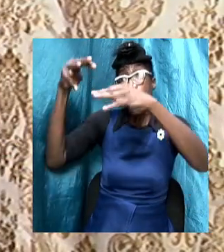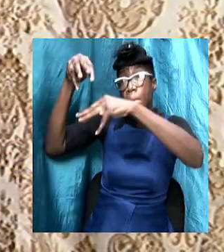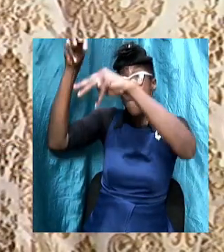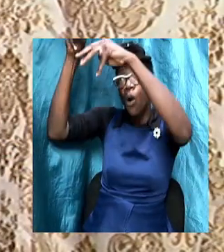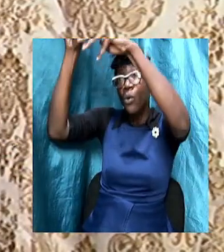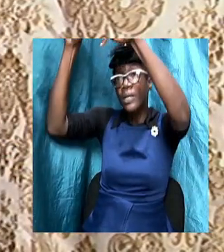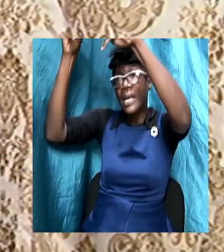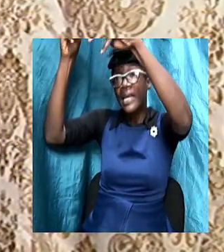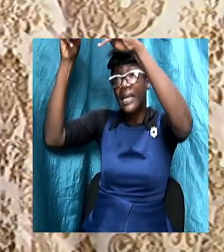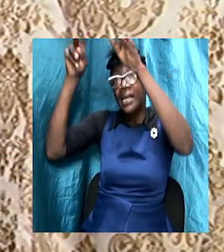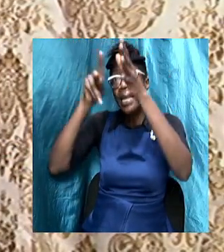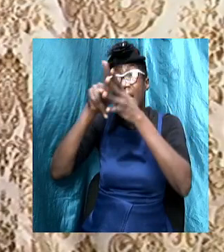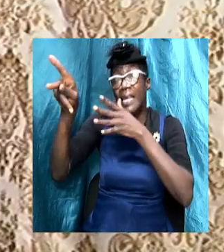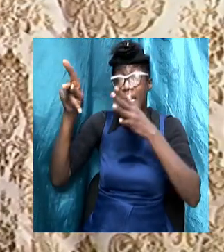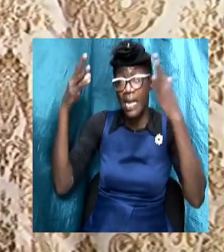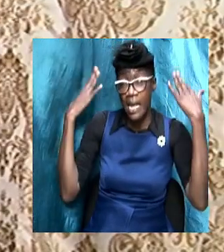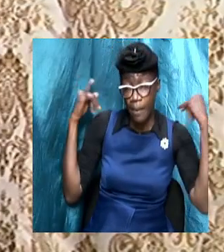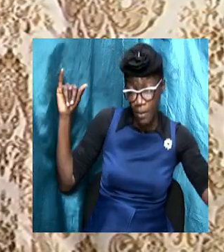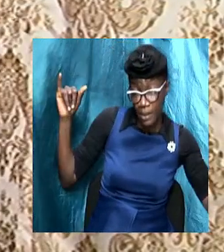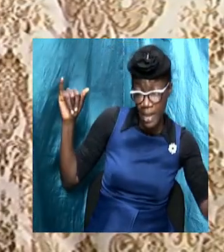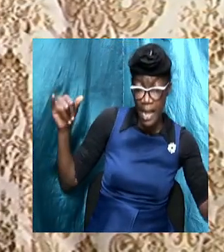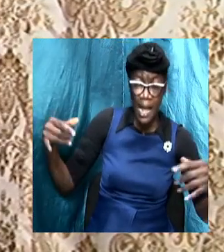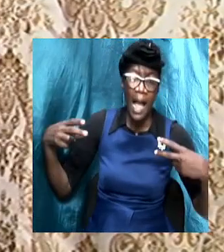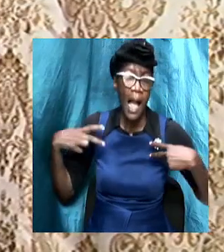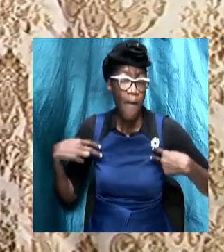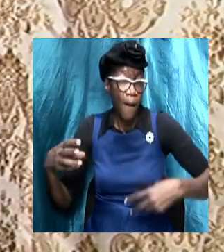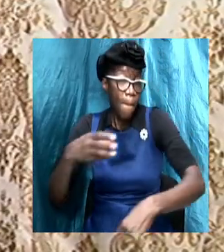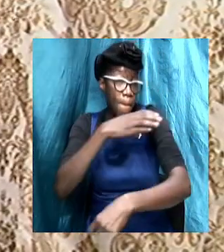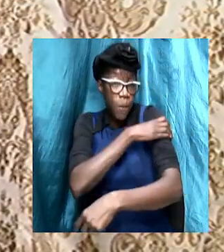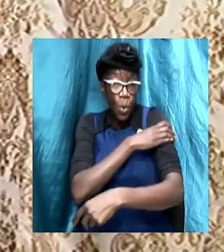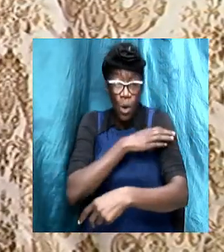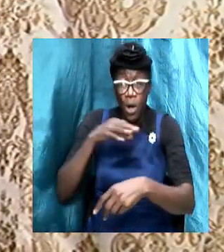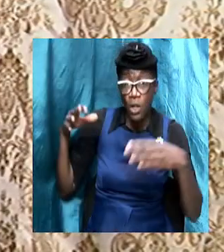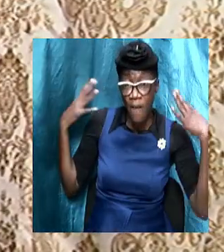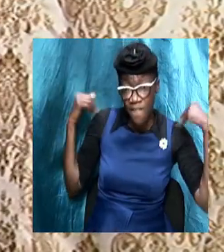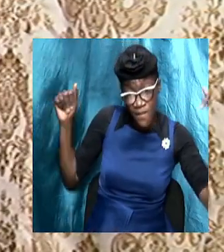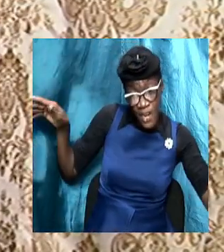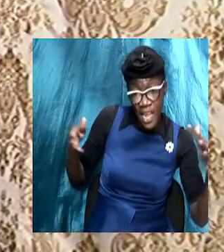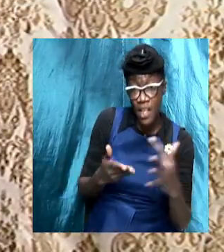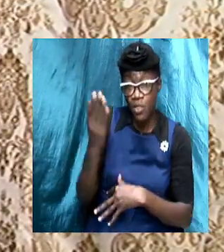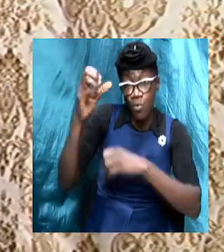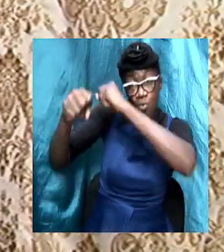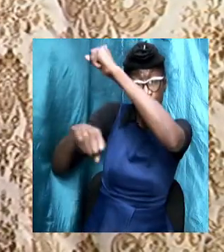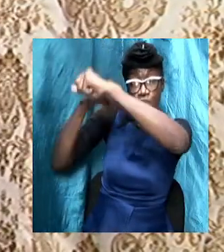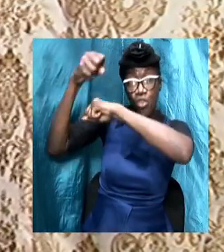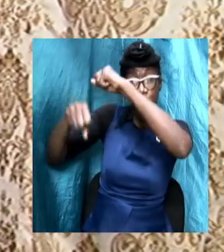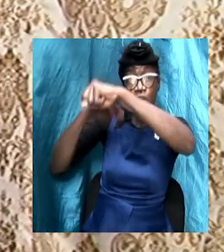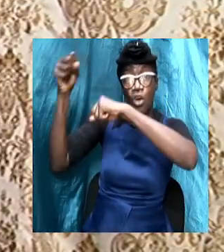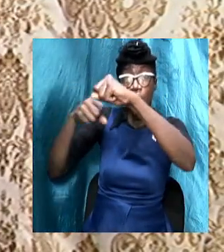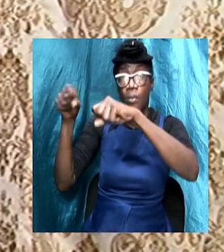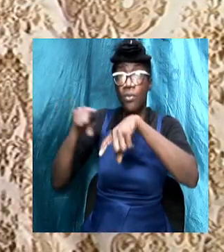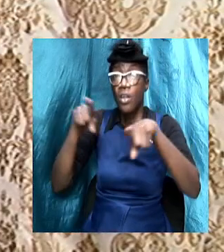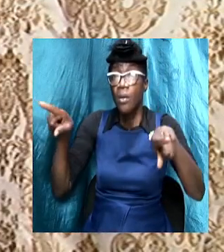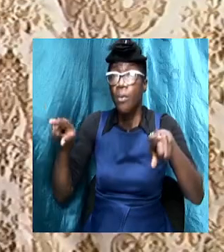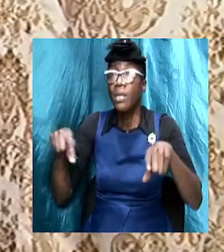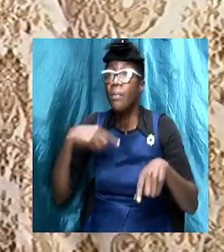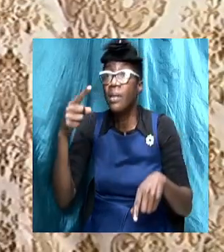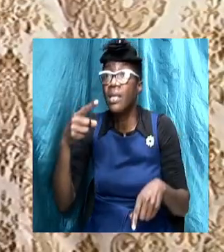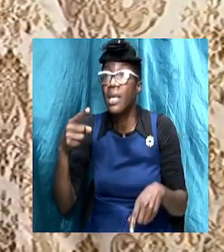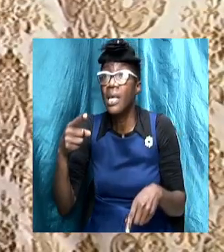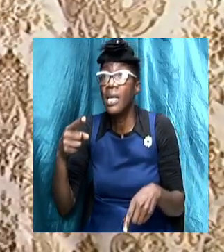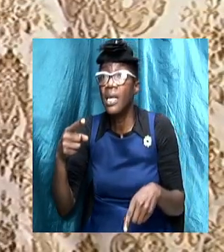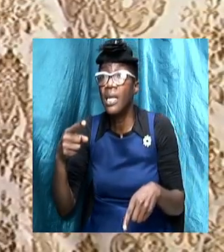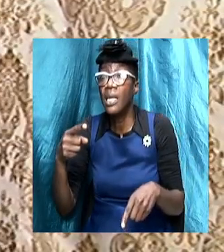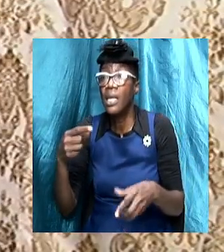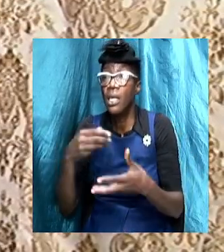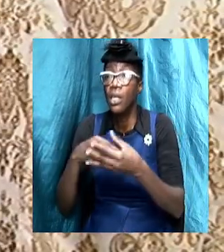The power that it has, it can fly through storms. Powerful bird. But he told the story